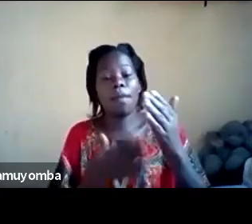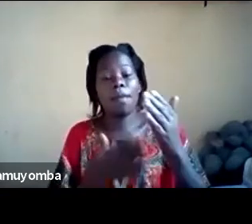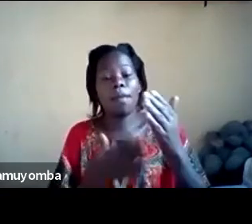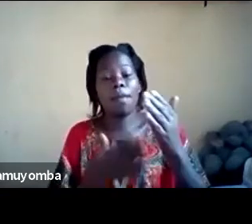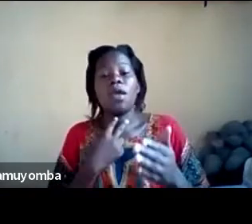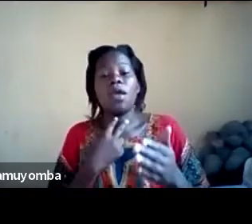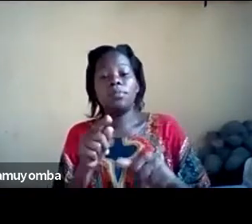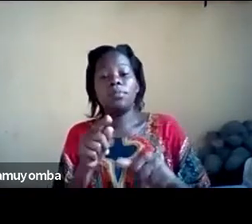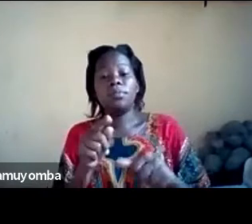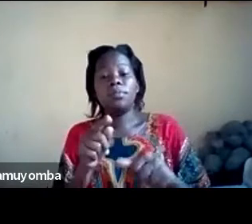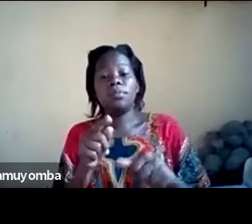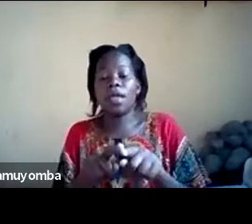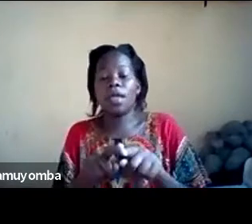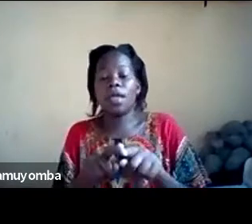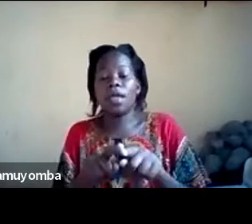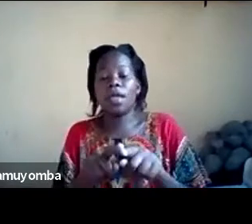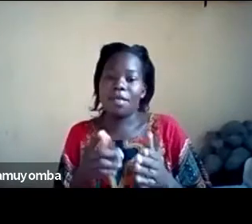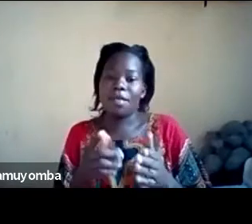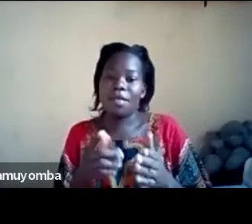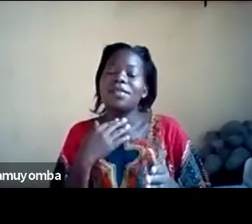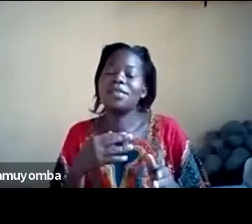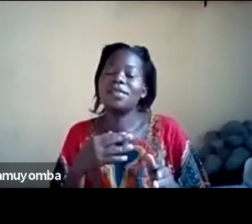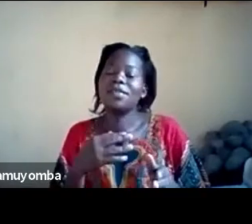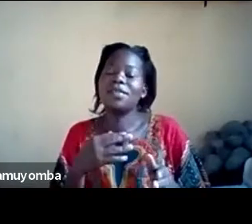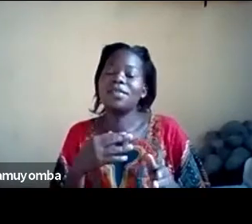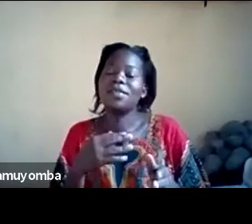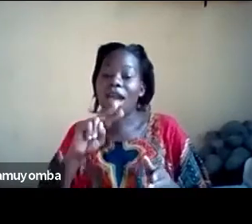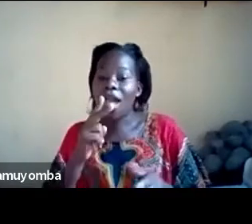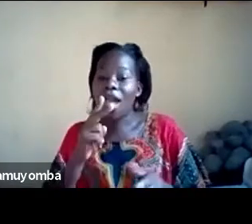I may be somehow also responding to